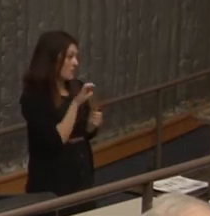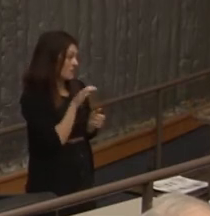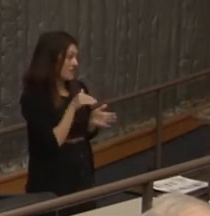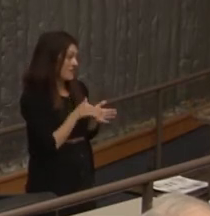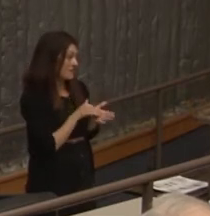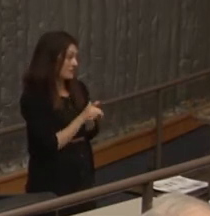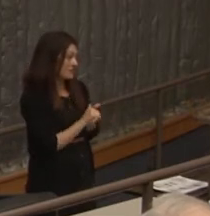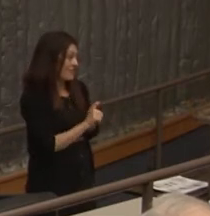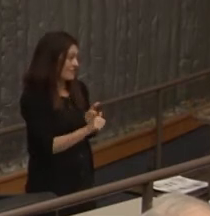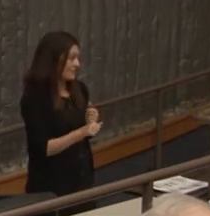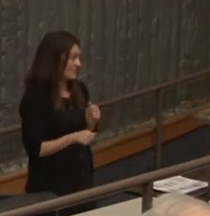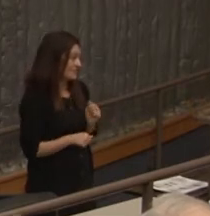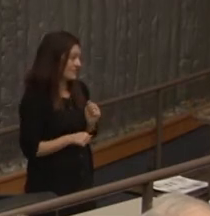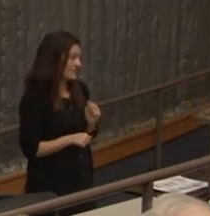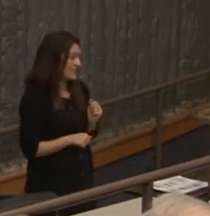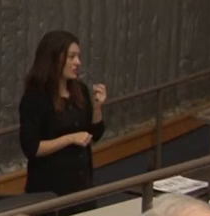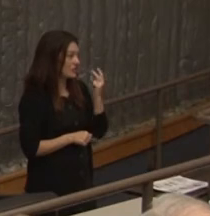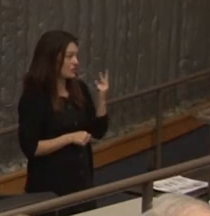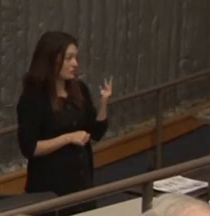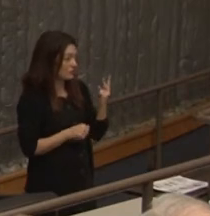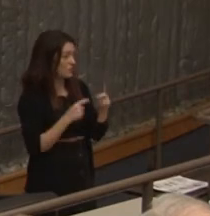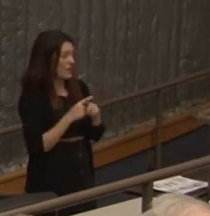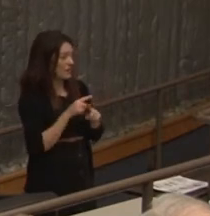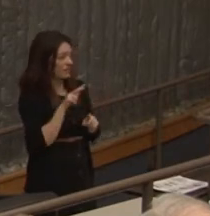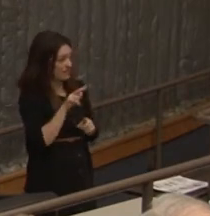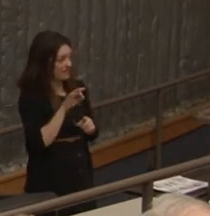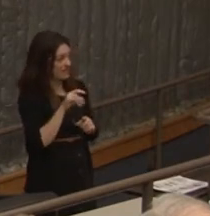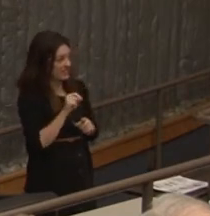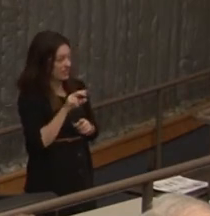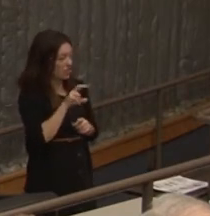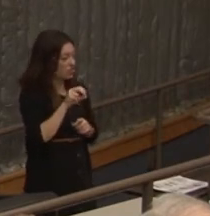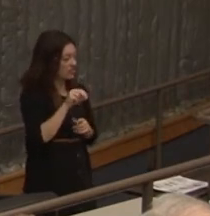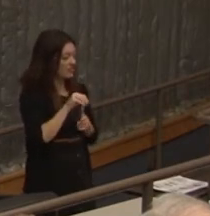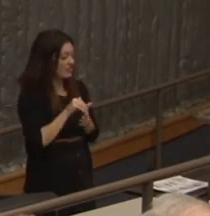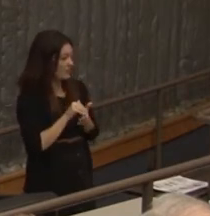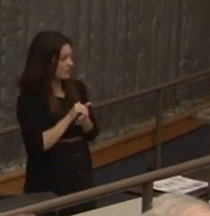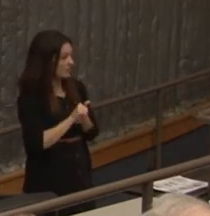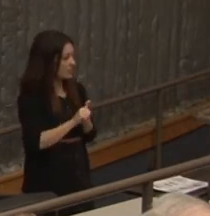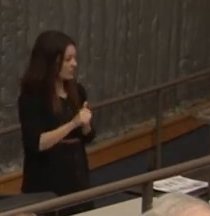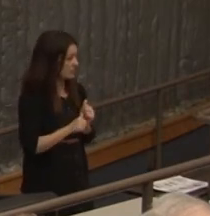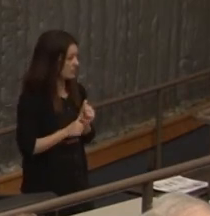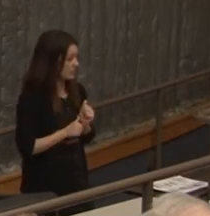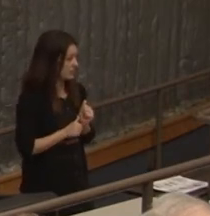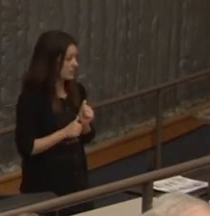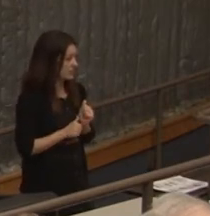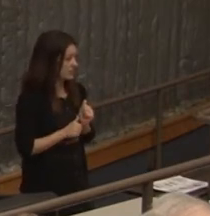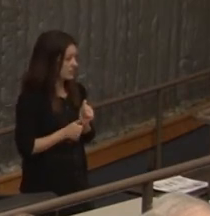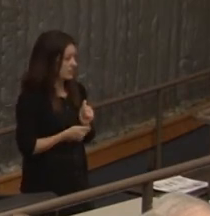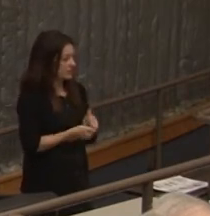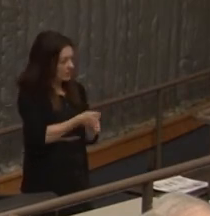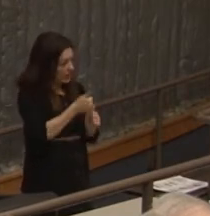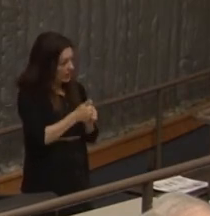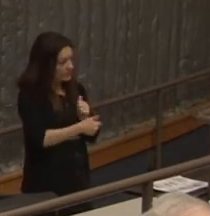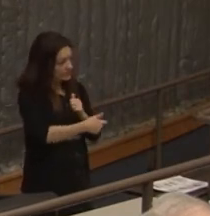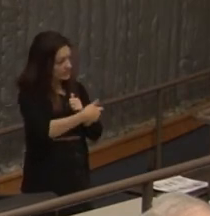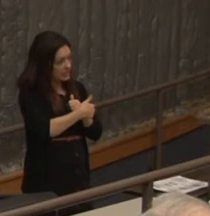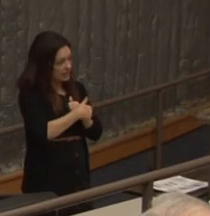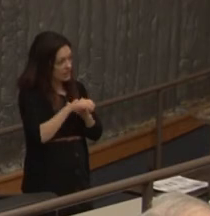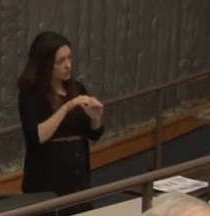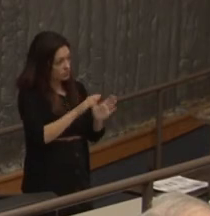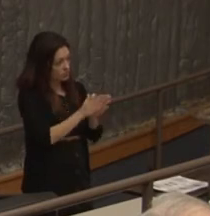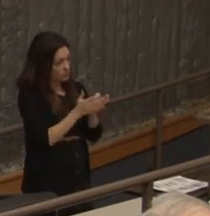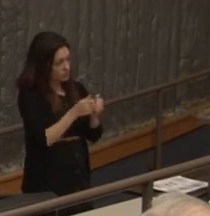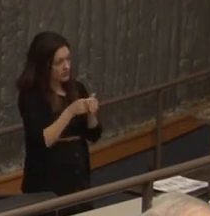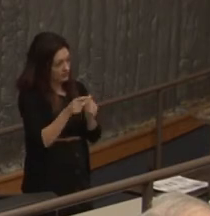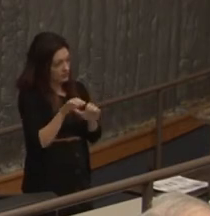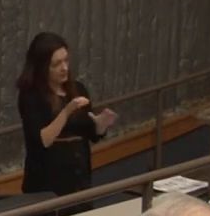paintings, 2 by 3 feet, sell for about $30,000. Every time I do a volume with him, he does a painting for me. So I now